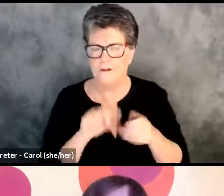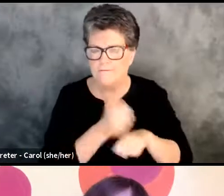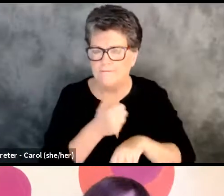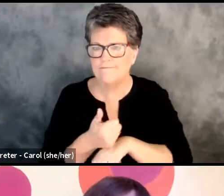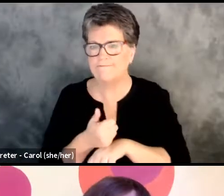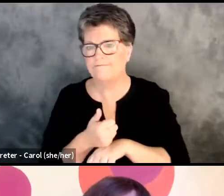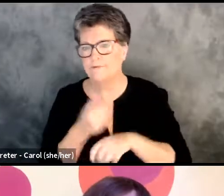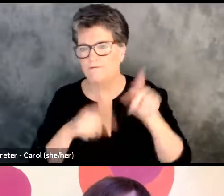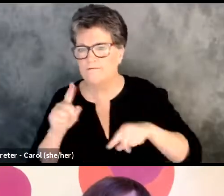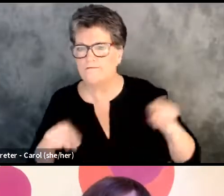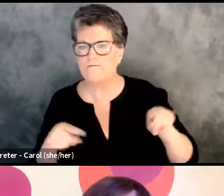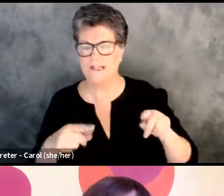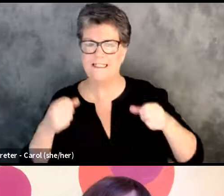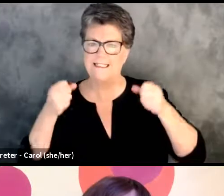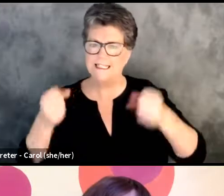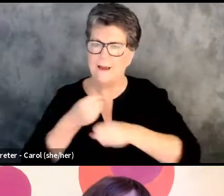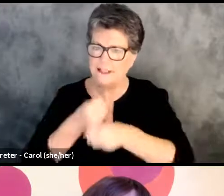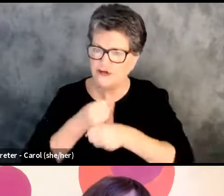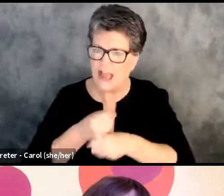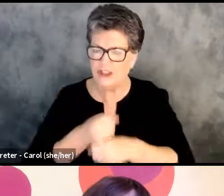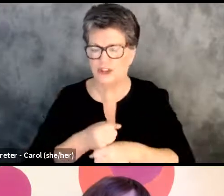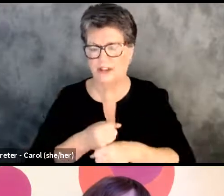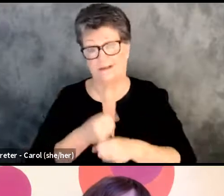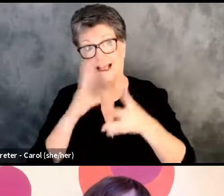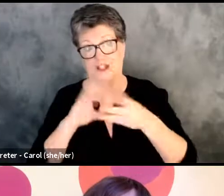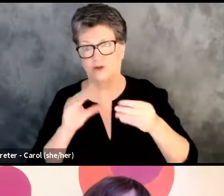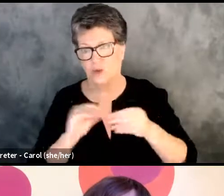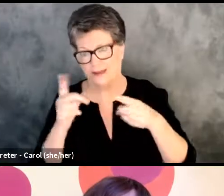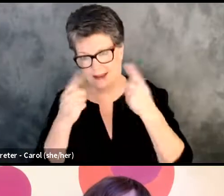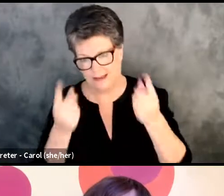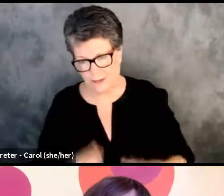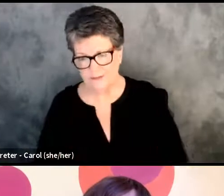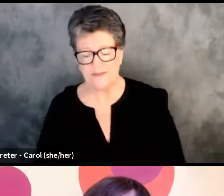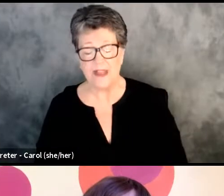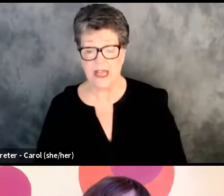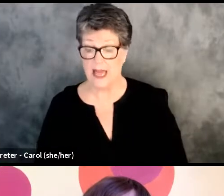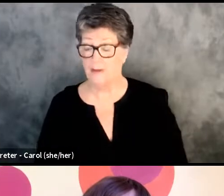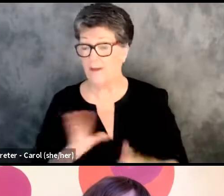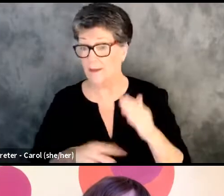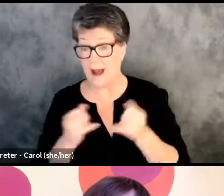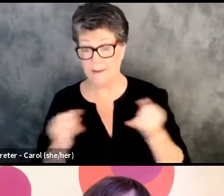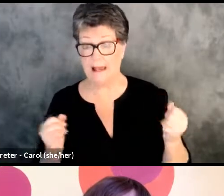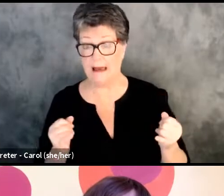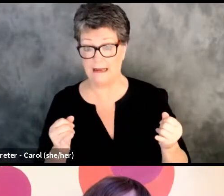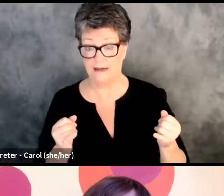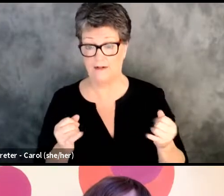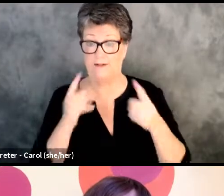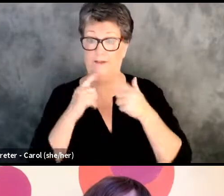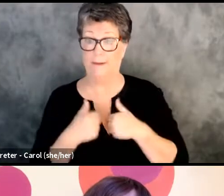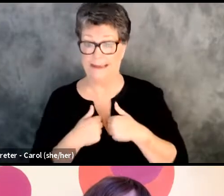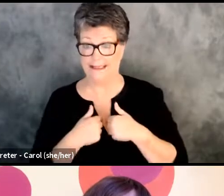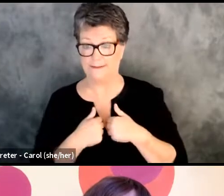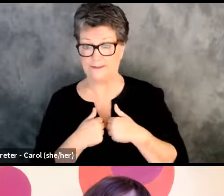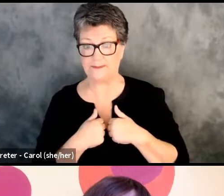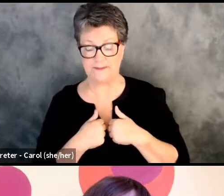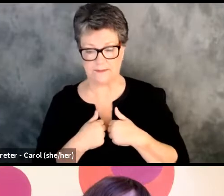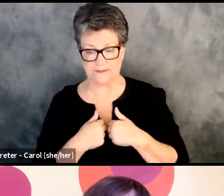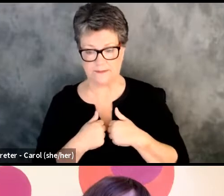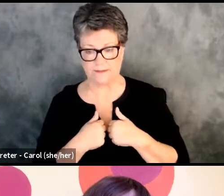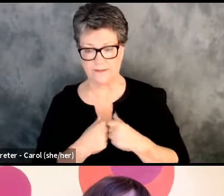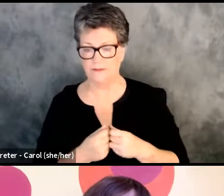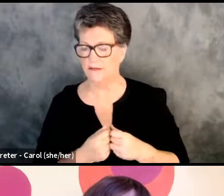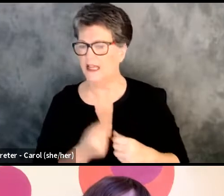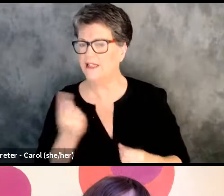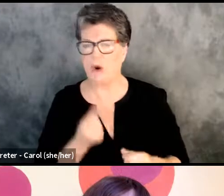all kinds of demonstrations, with lots of stories I could tell you. But the bottom line is, for me, it's